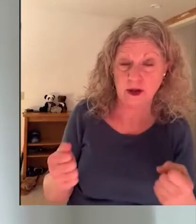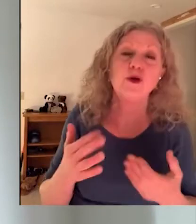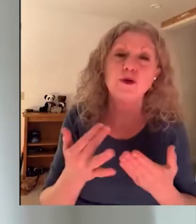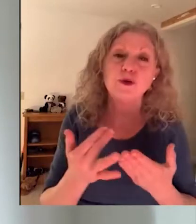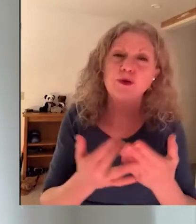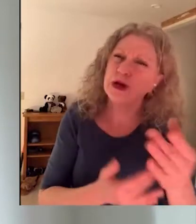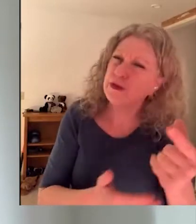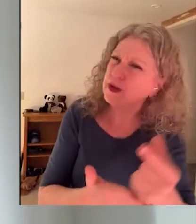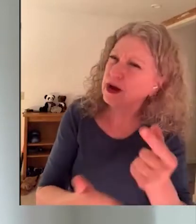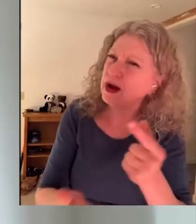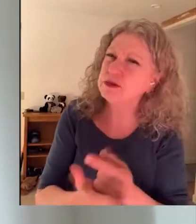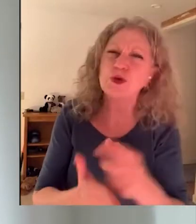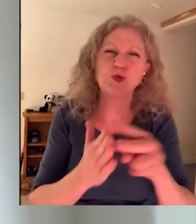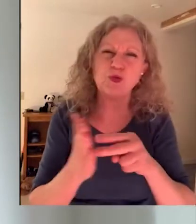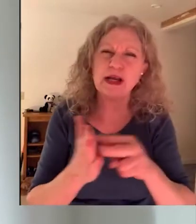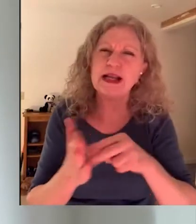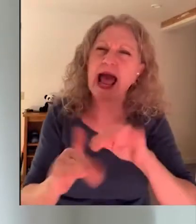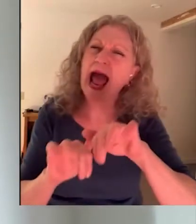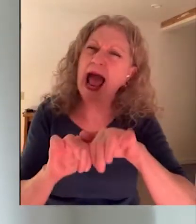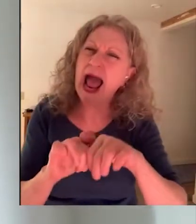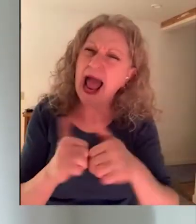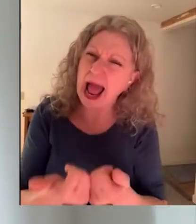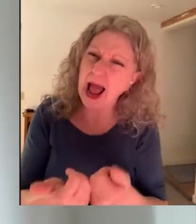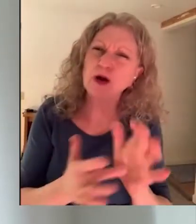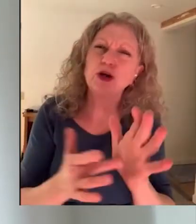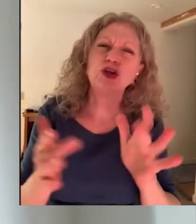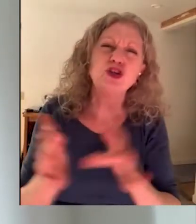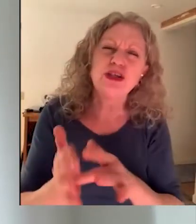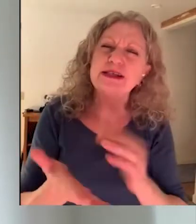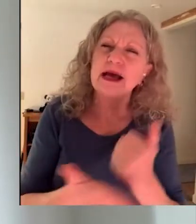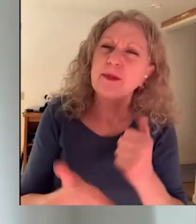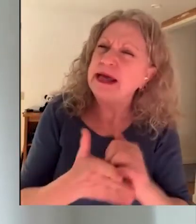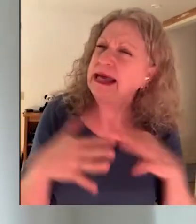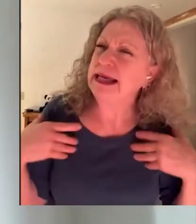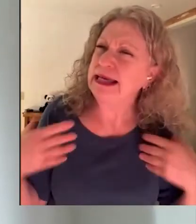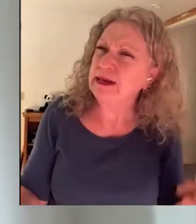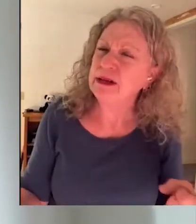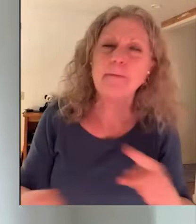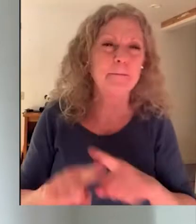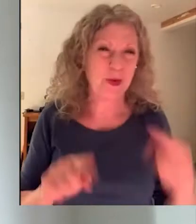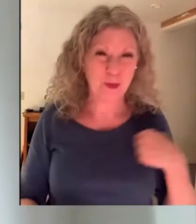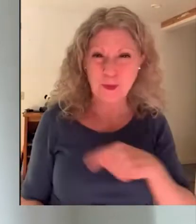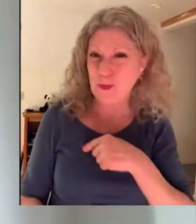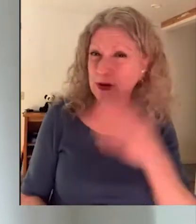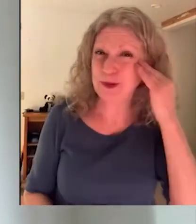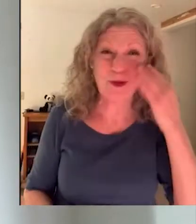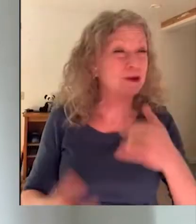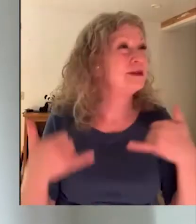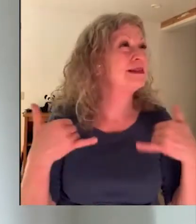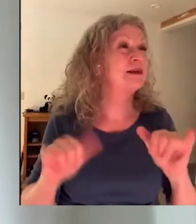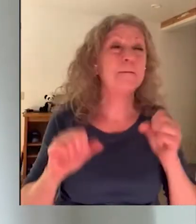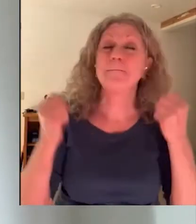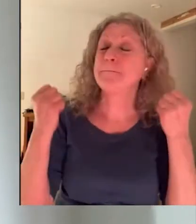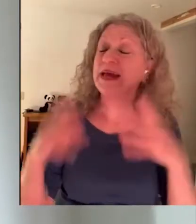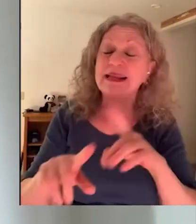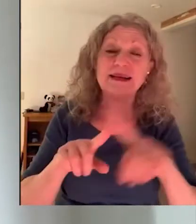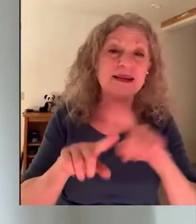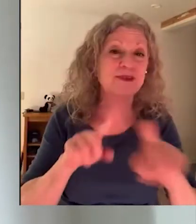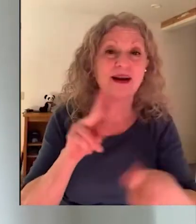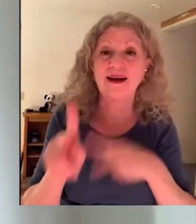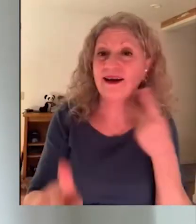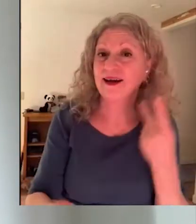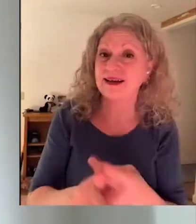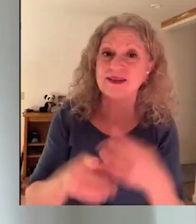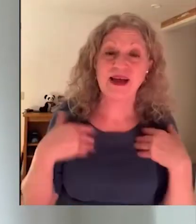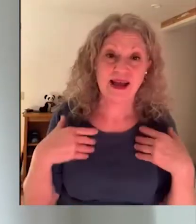read of how Jesus healed the physical ailments of many. Yet we know that there are many different types of health, and we are